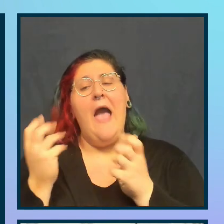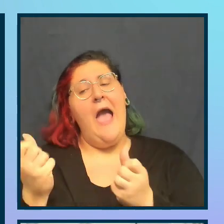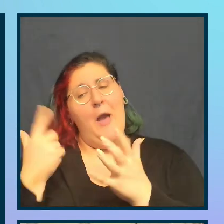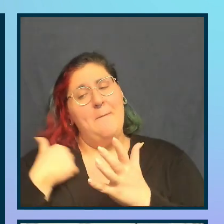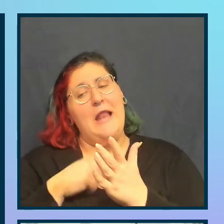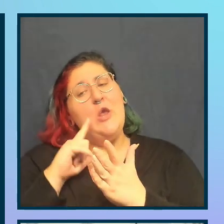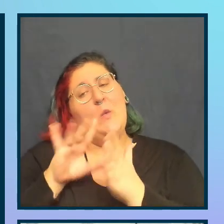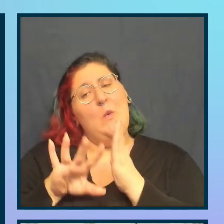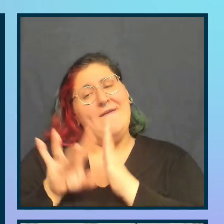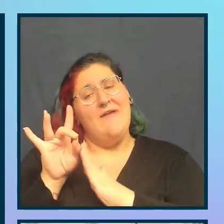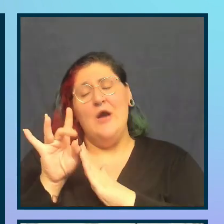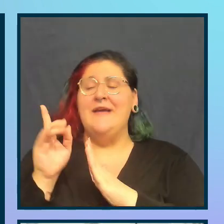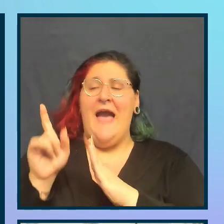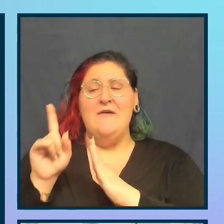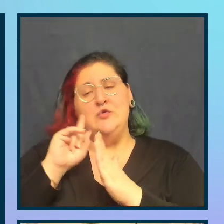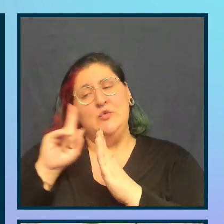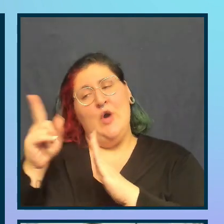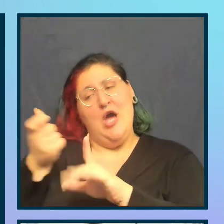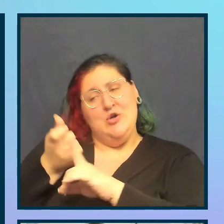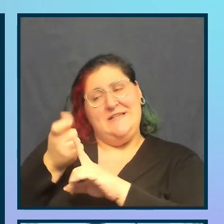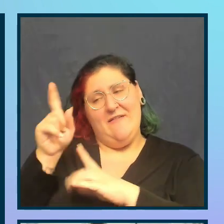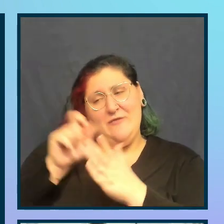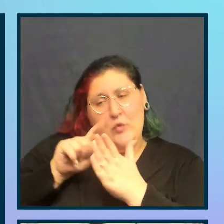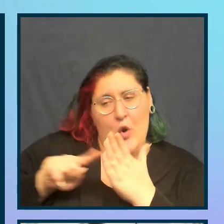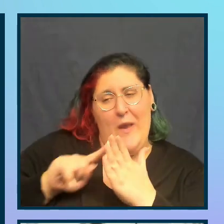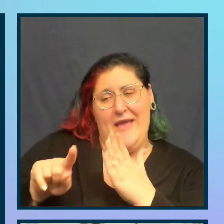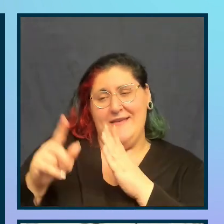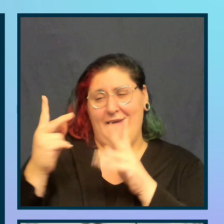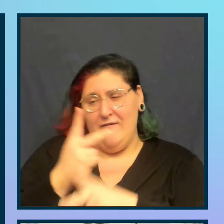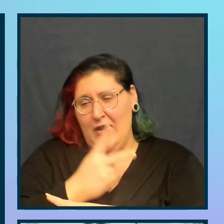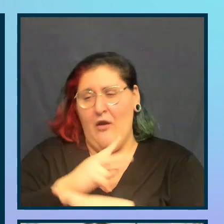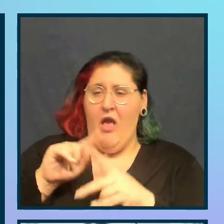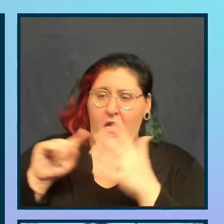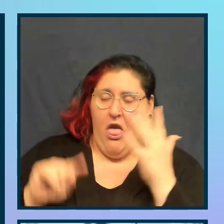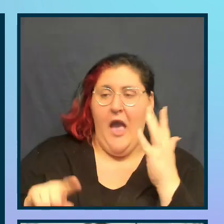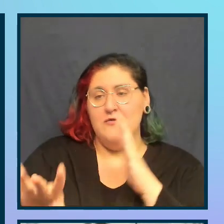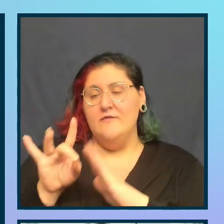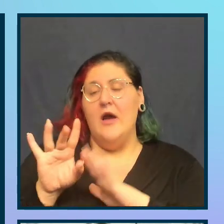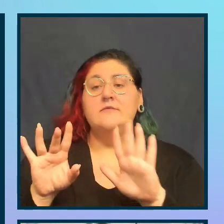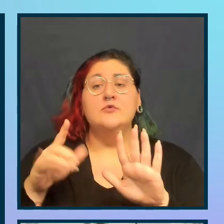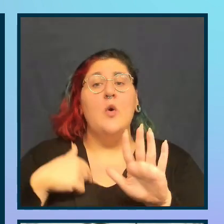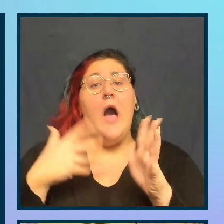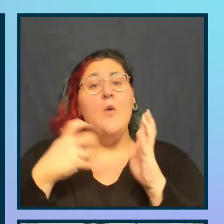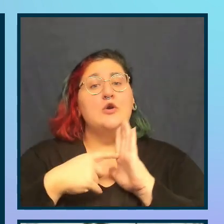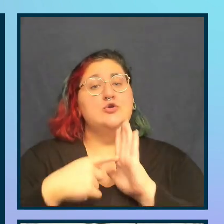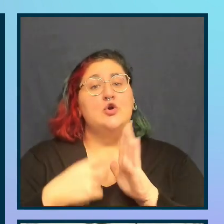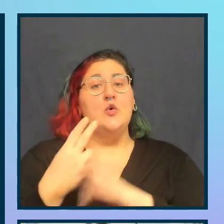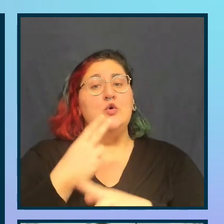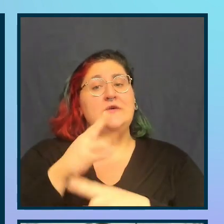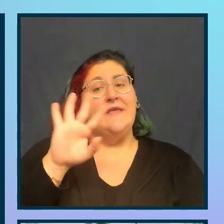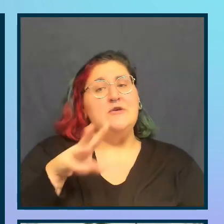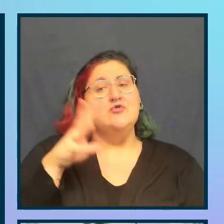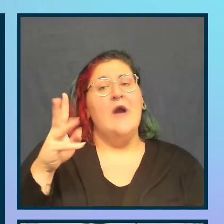57.38% on average of the issues are found in volume via automation. So what Jason just